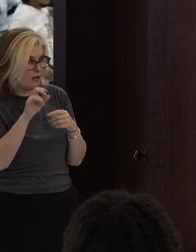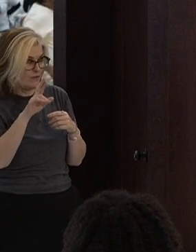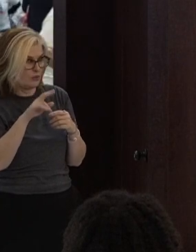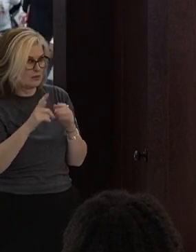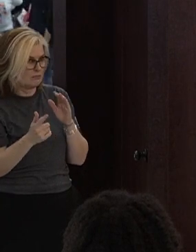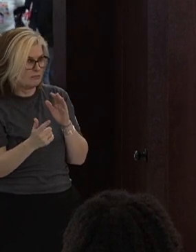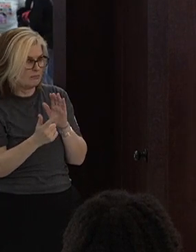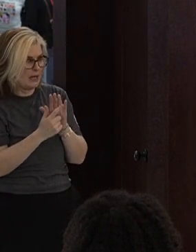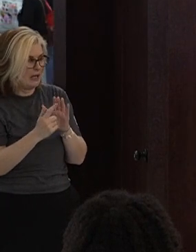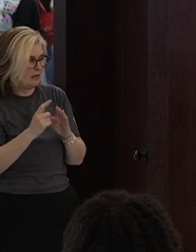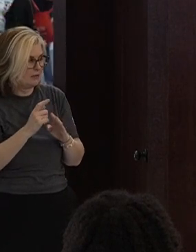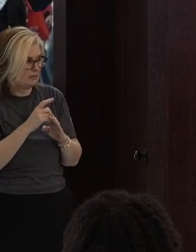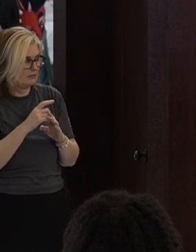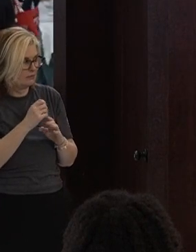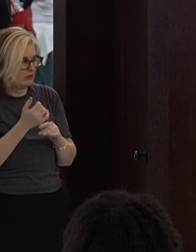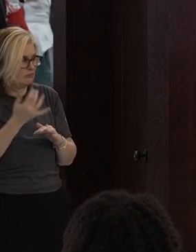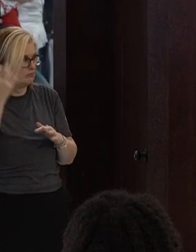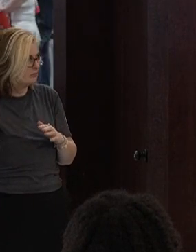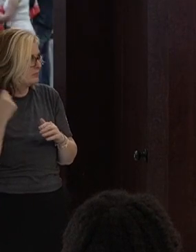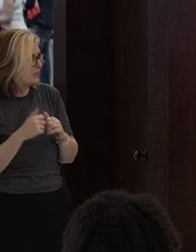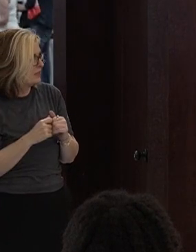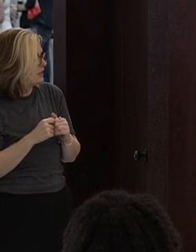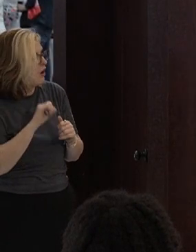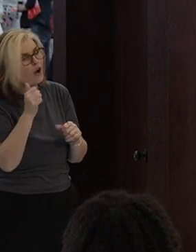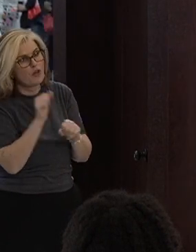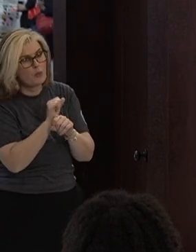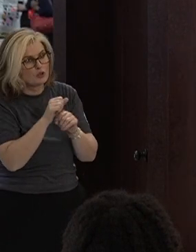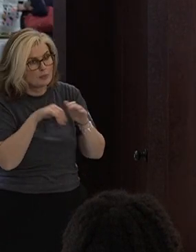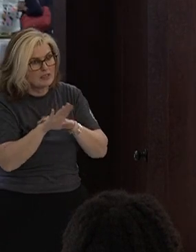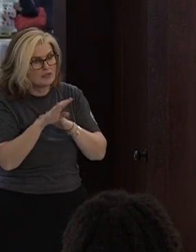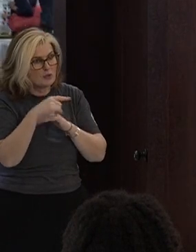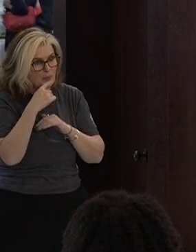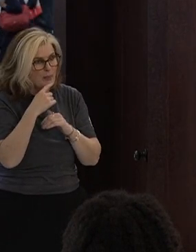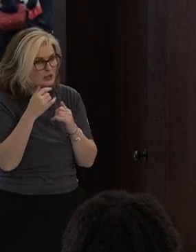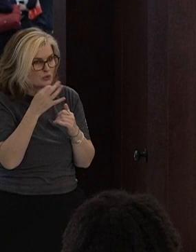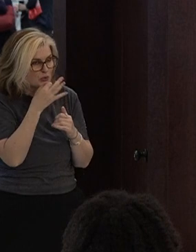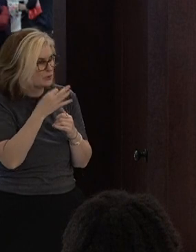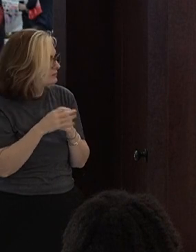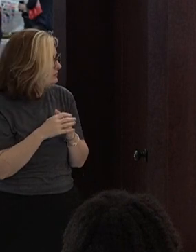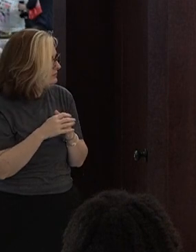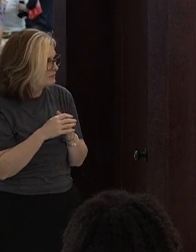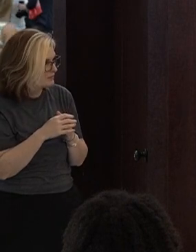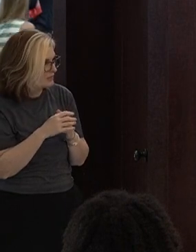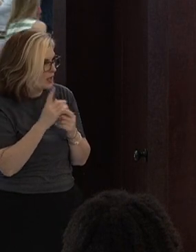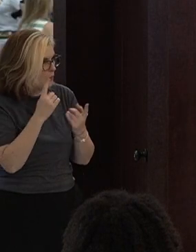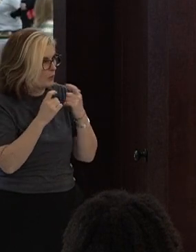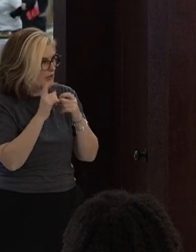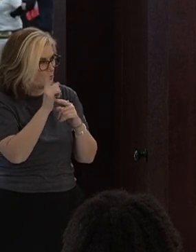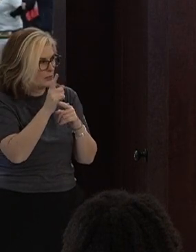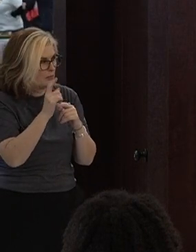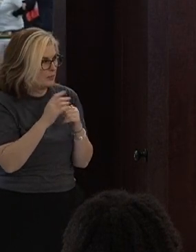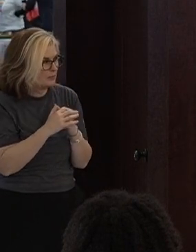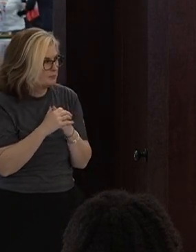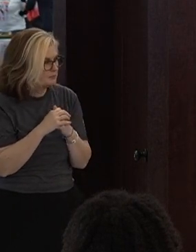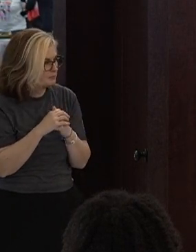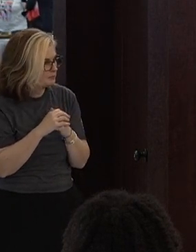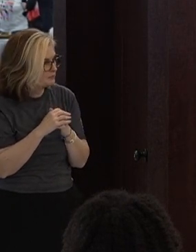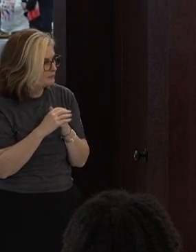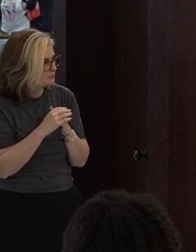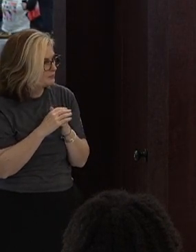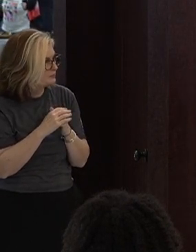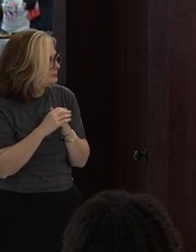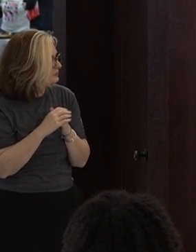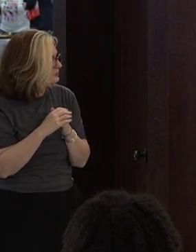while. And other works will come into the public domain. I'm going to take your questions later, if that's okay.